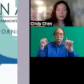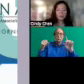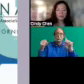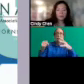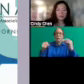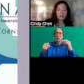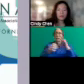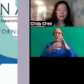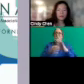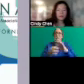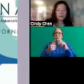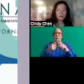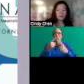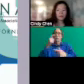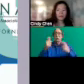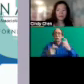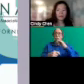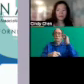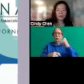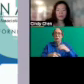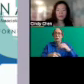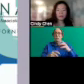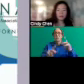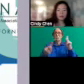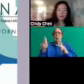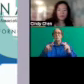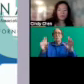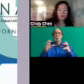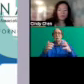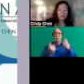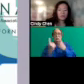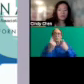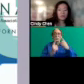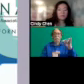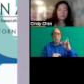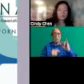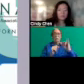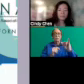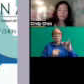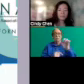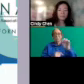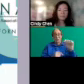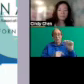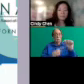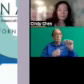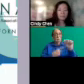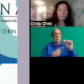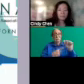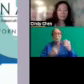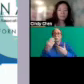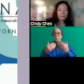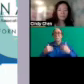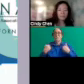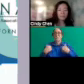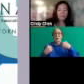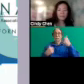larger percentage of the population being considered disabled, perhaps actually even younger. Not this, what is